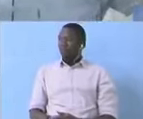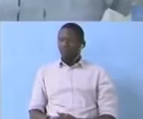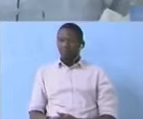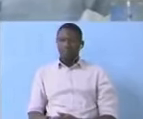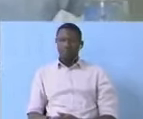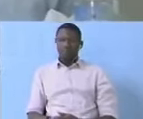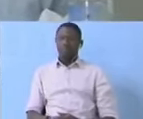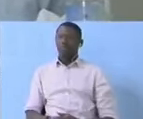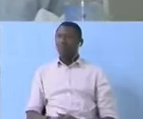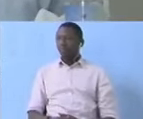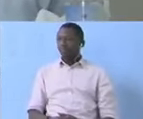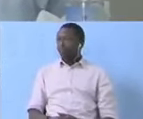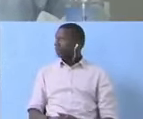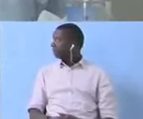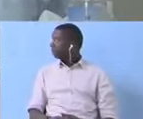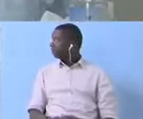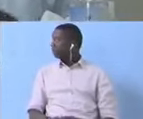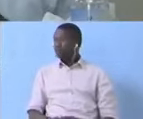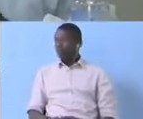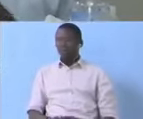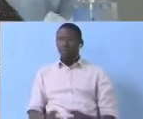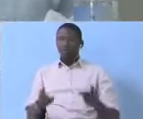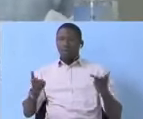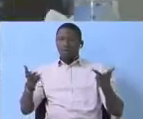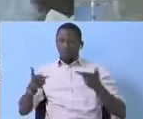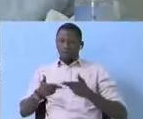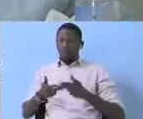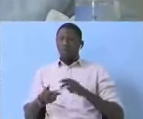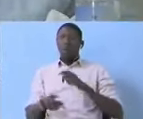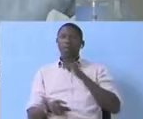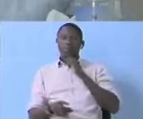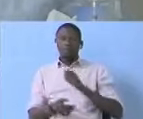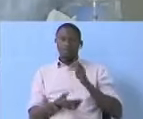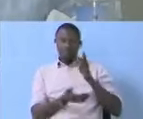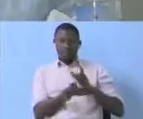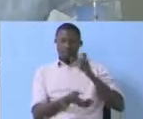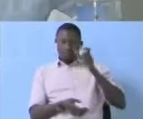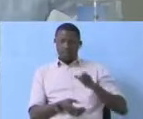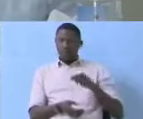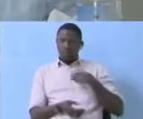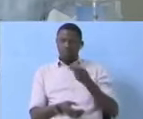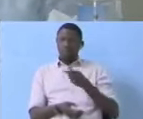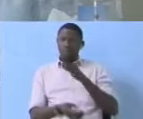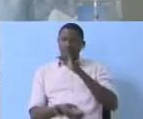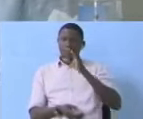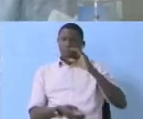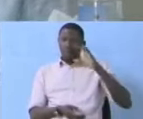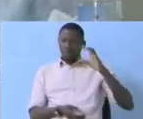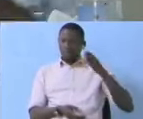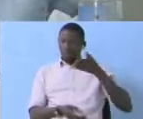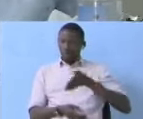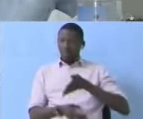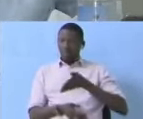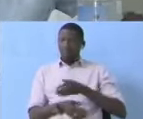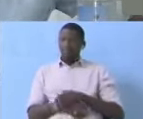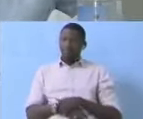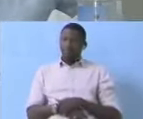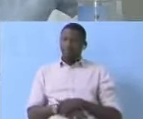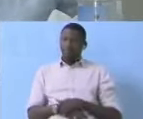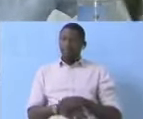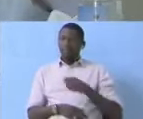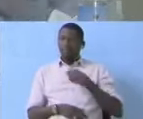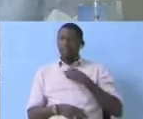Welcome, Mr. Witness, to the TRRC. Sedo, ibe bisimilandila TRRC jang.